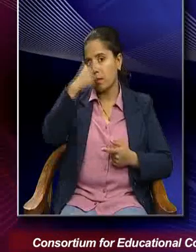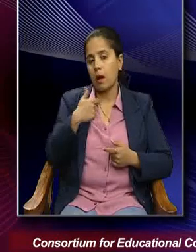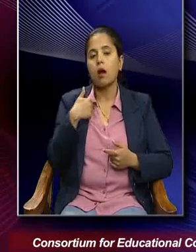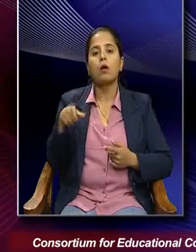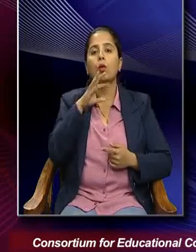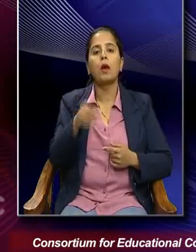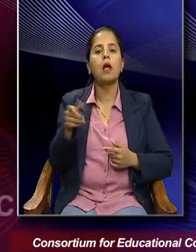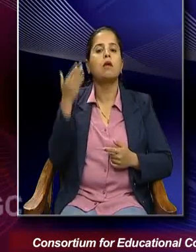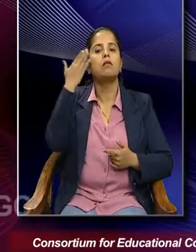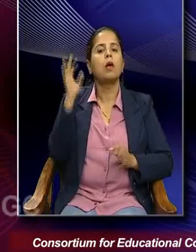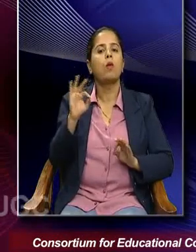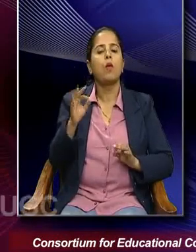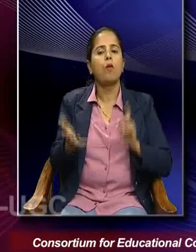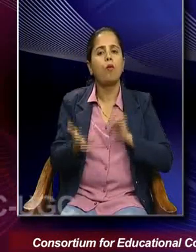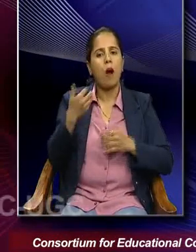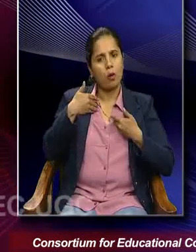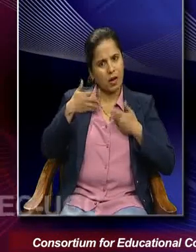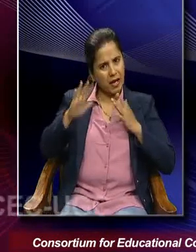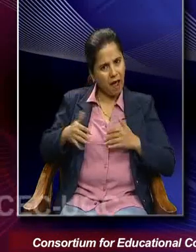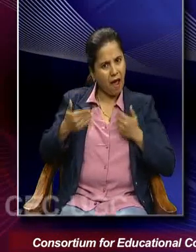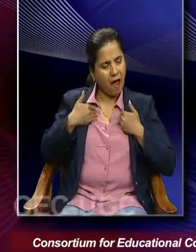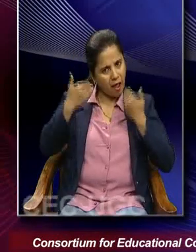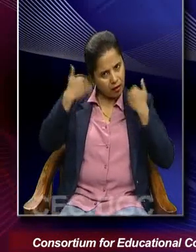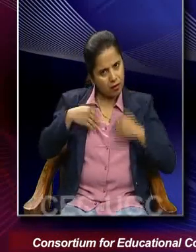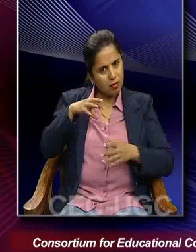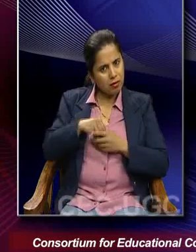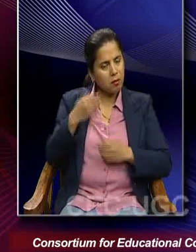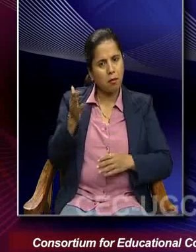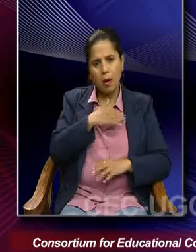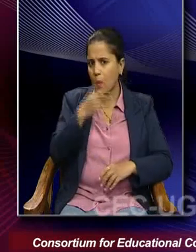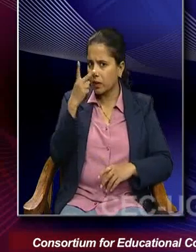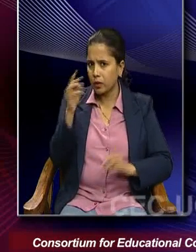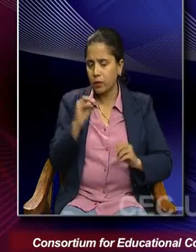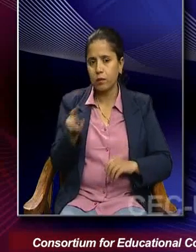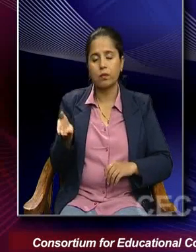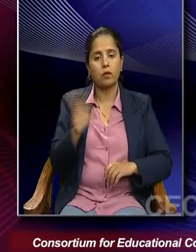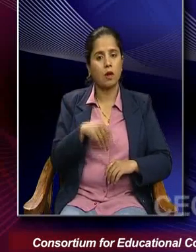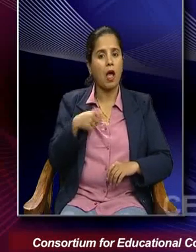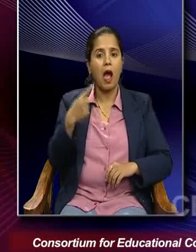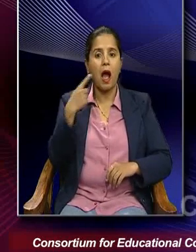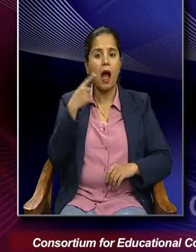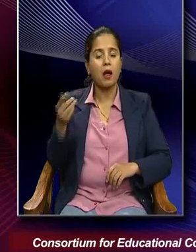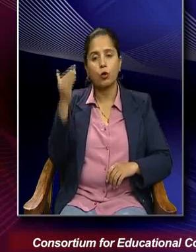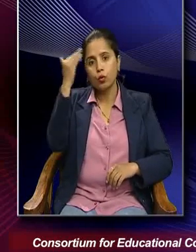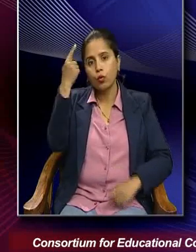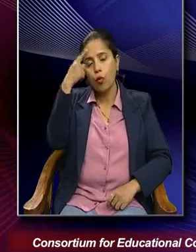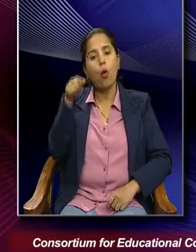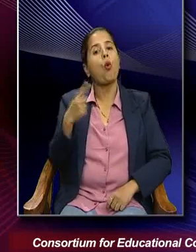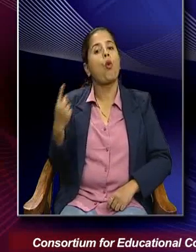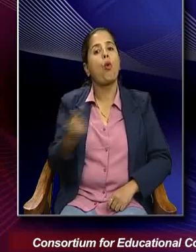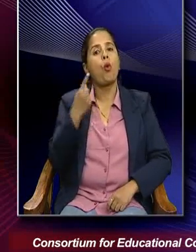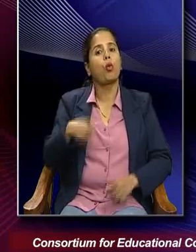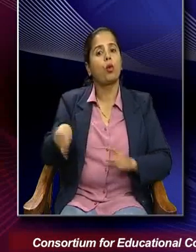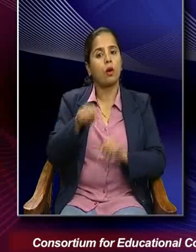have learned, what has been taught is not something important to learn. How people react, how